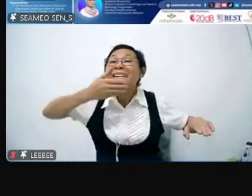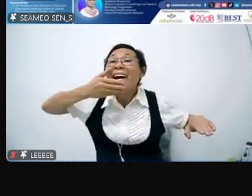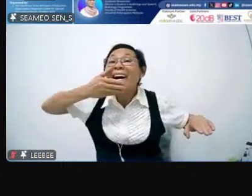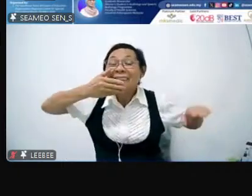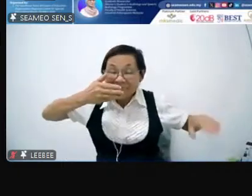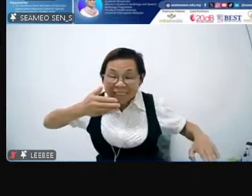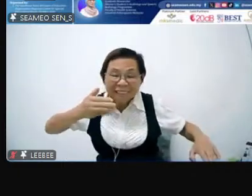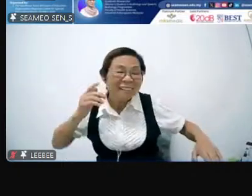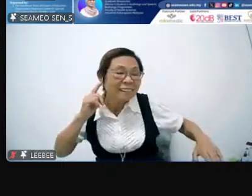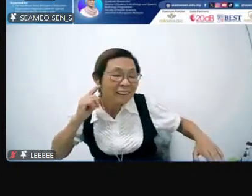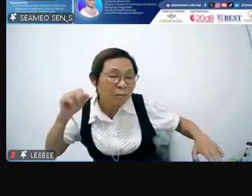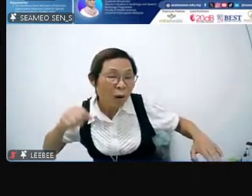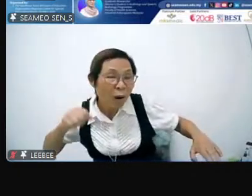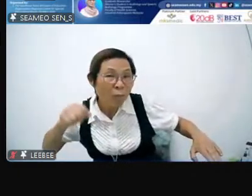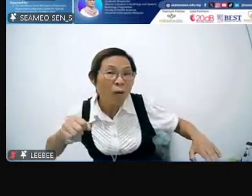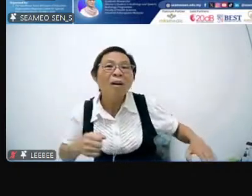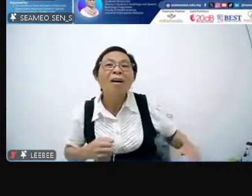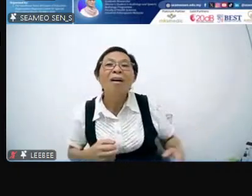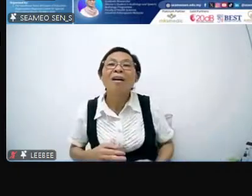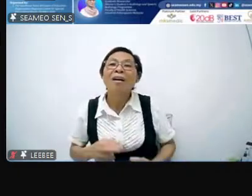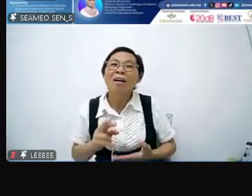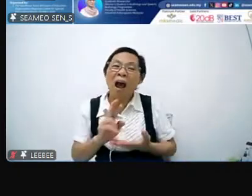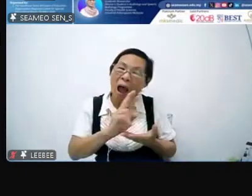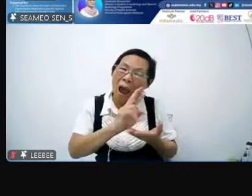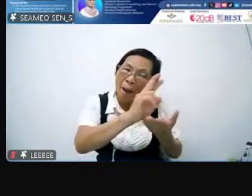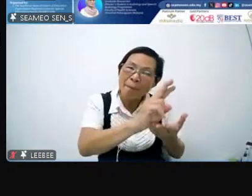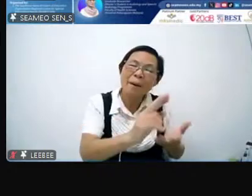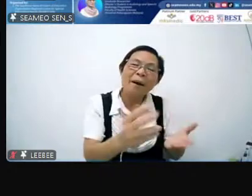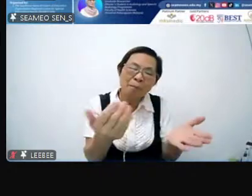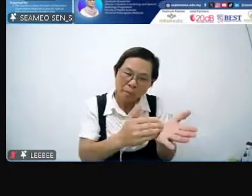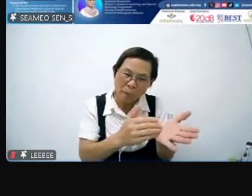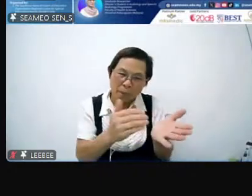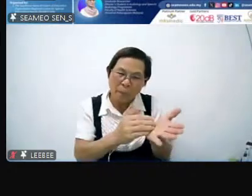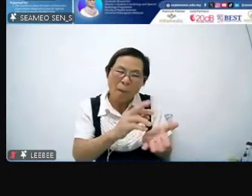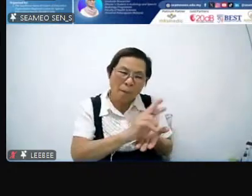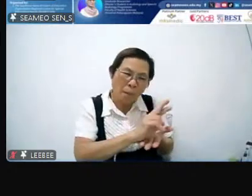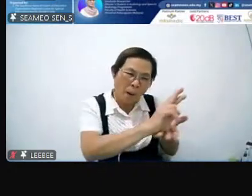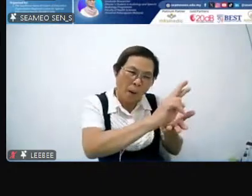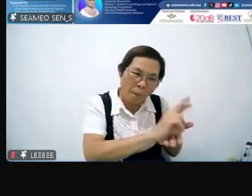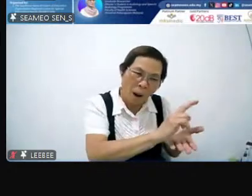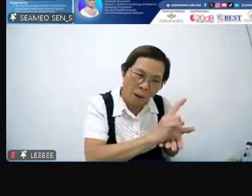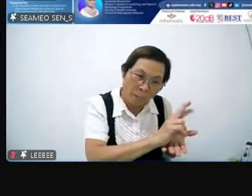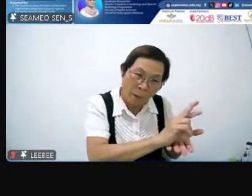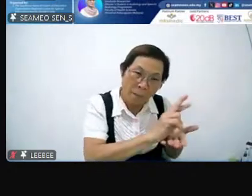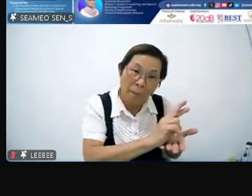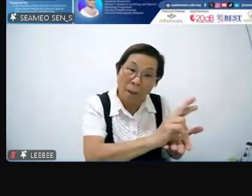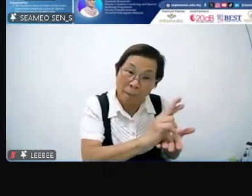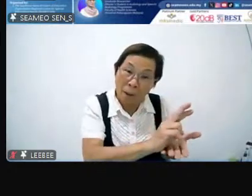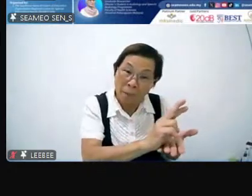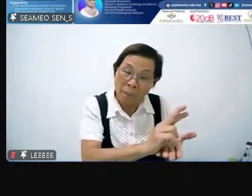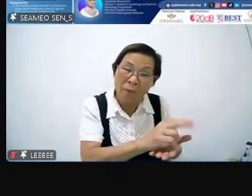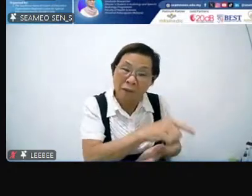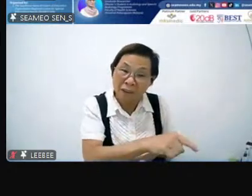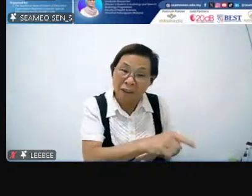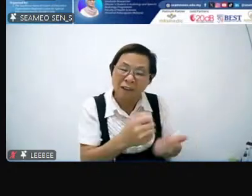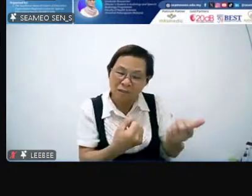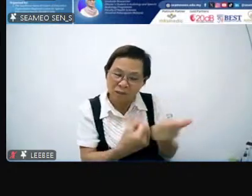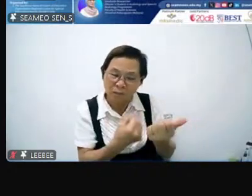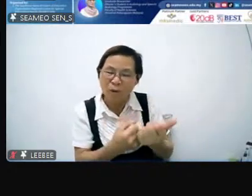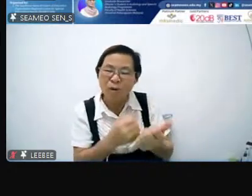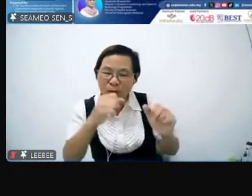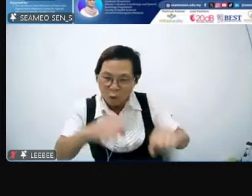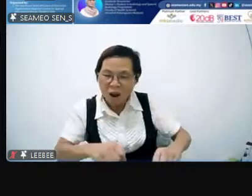with rehabilitation, with the constant rehabilitation, it should support spoken